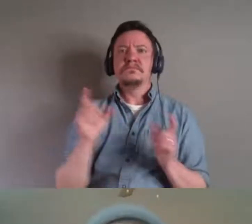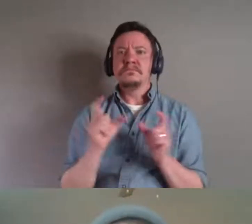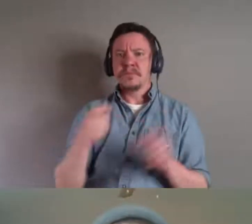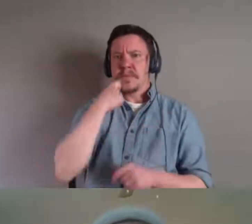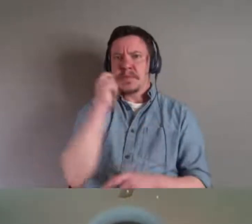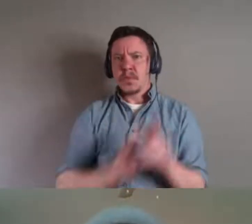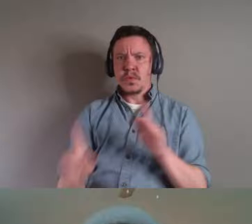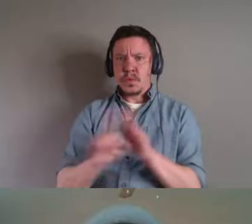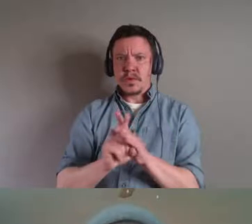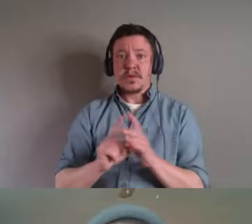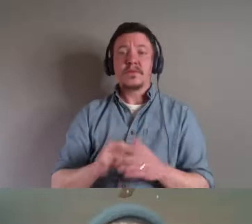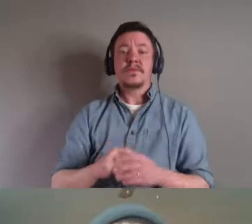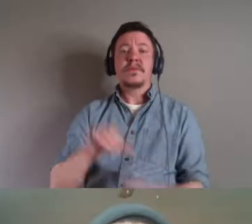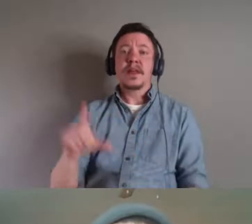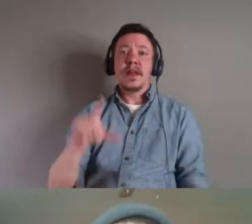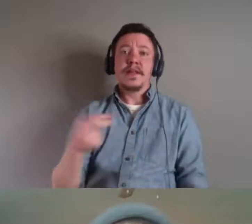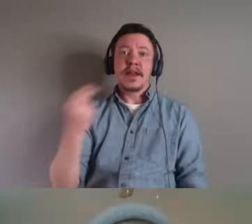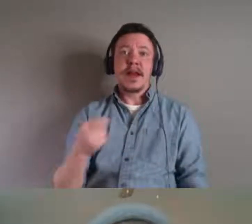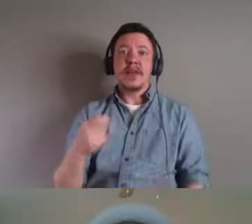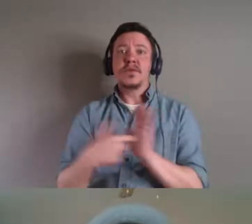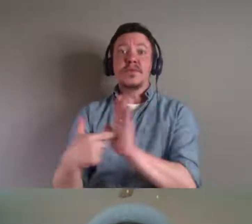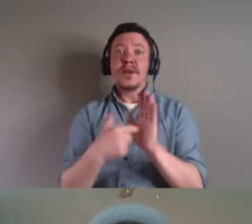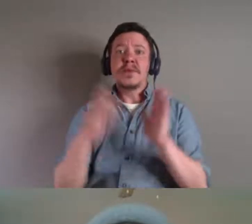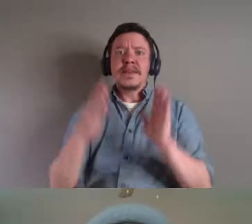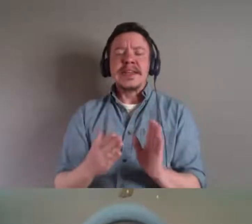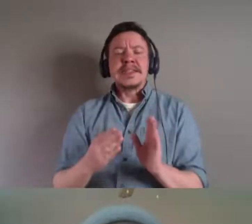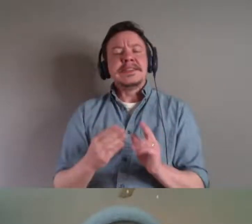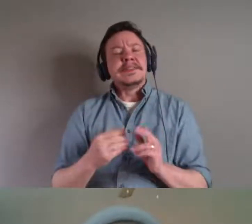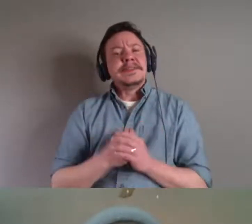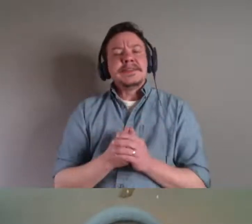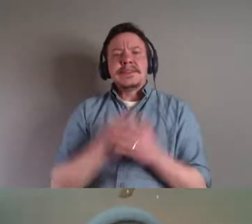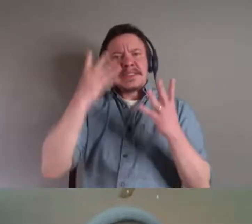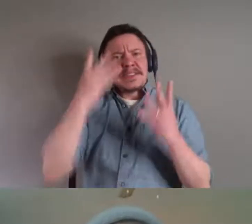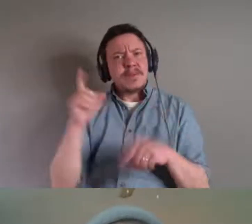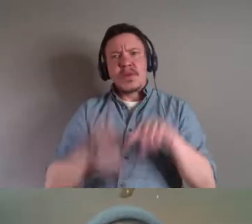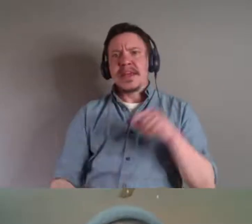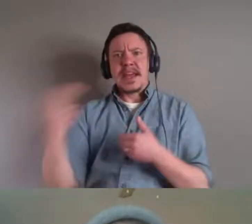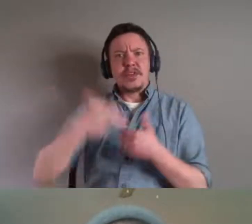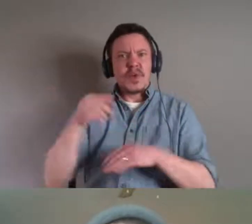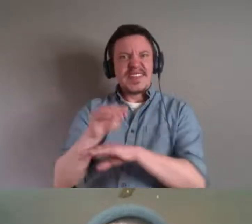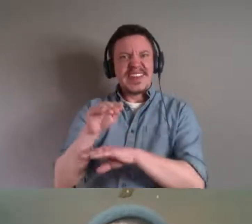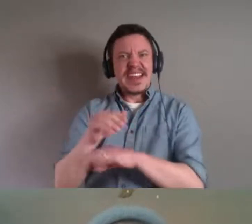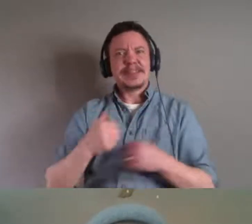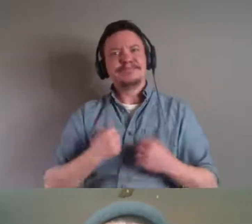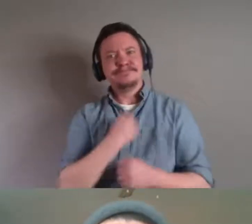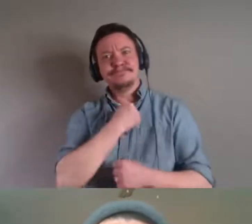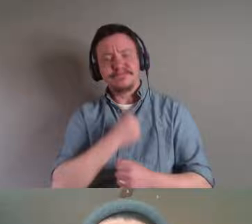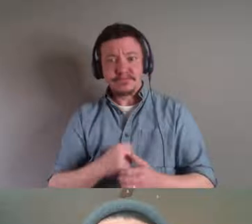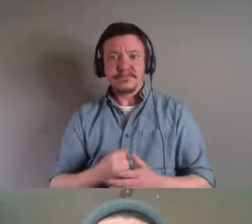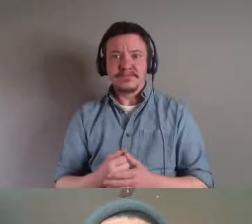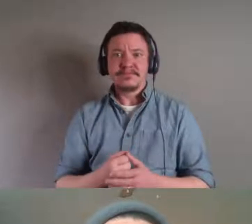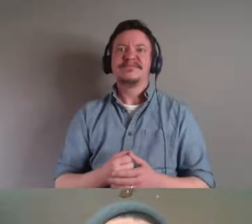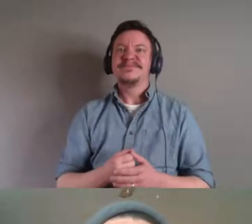into the space, our Lincoln High School representative, unfortunately, is not able to join us. So I'm going to be doing this